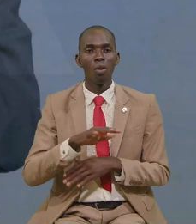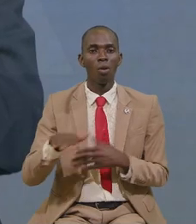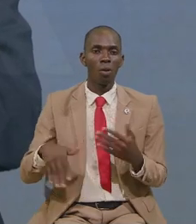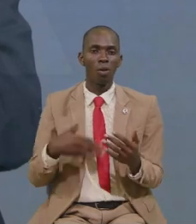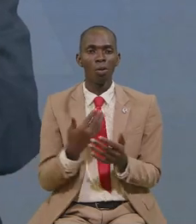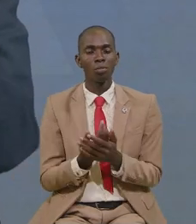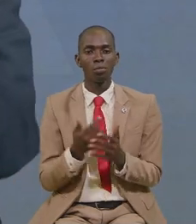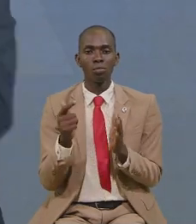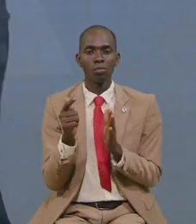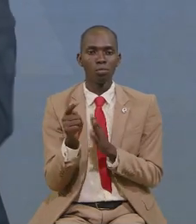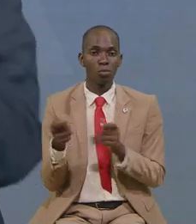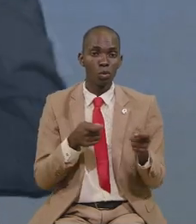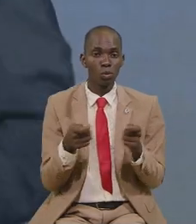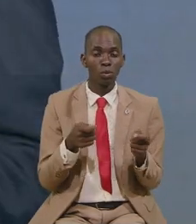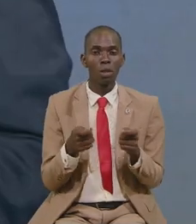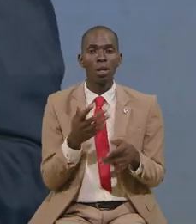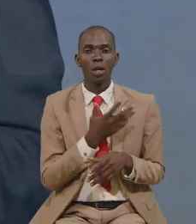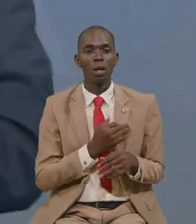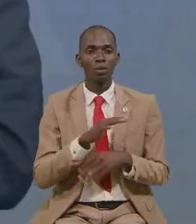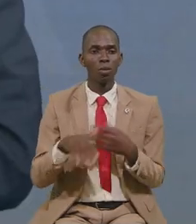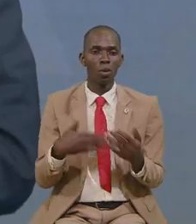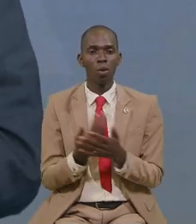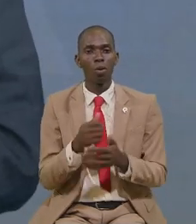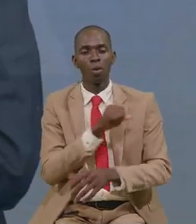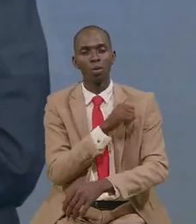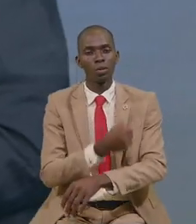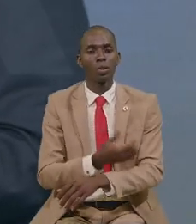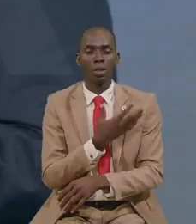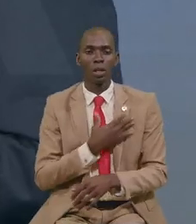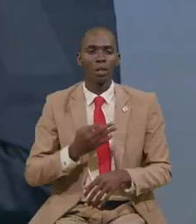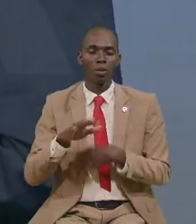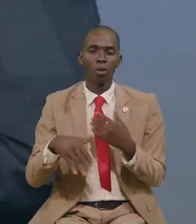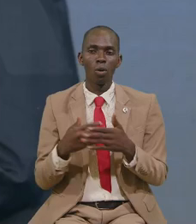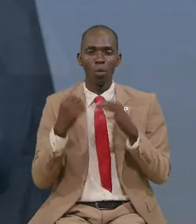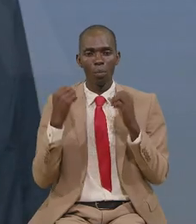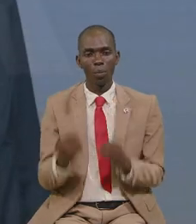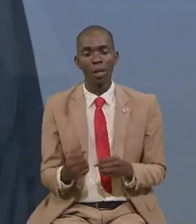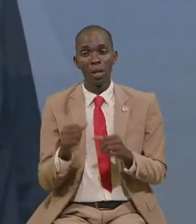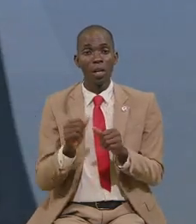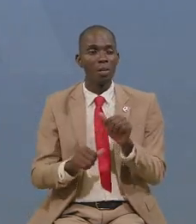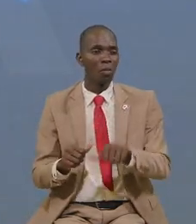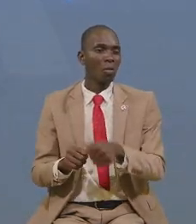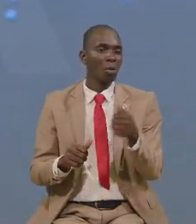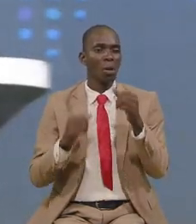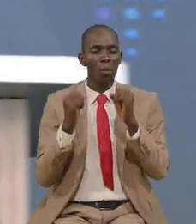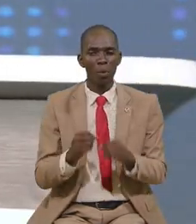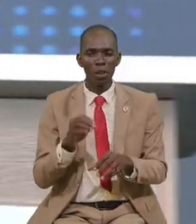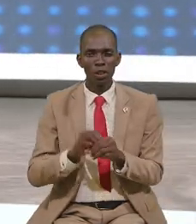all rule and all authority and all power. Any other power in your